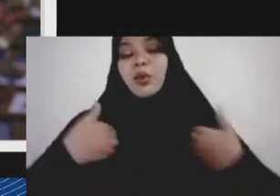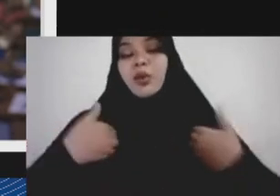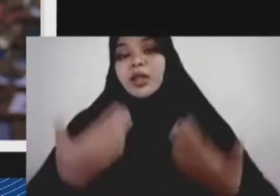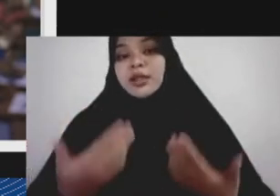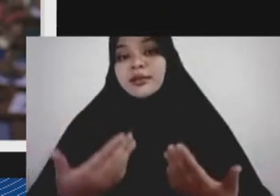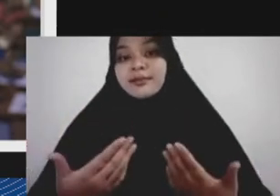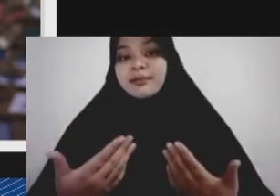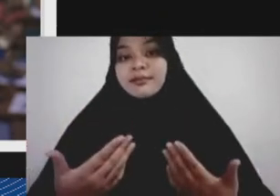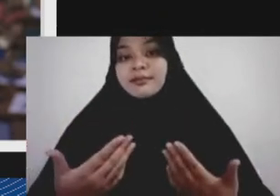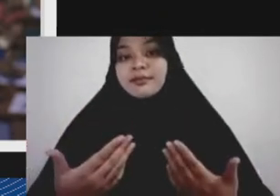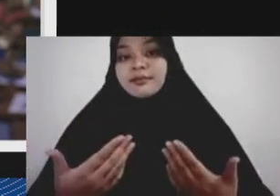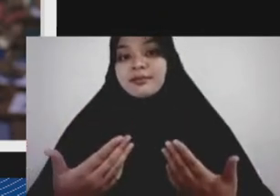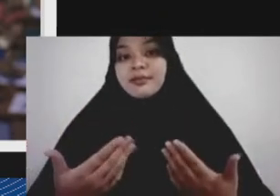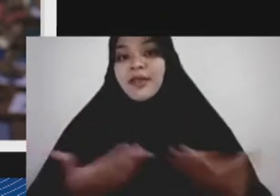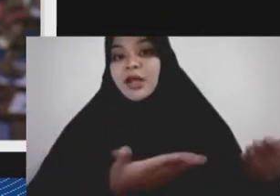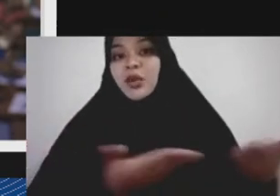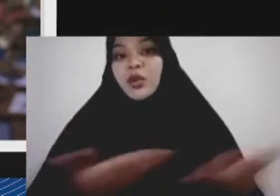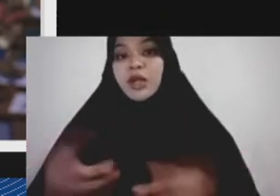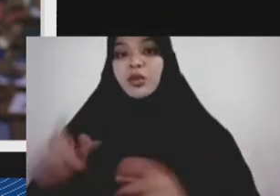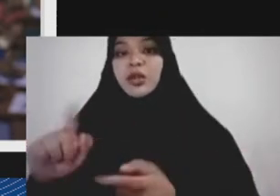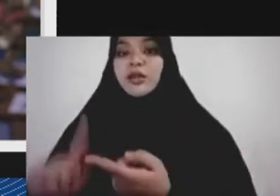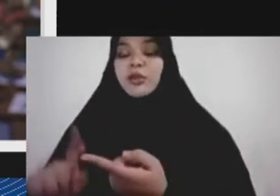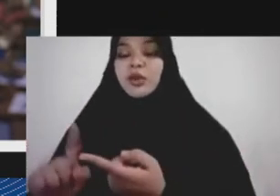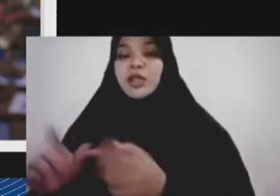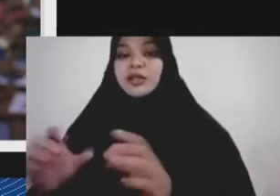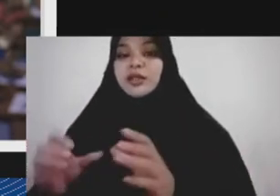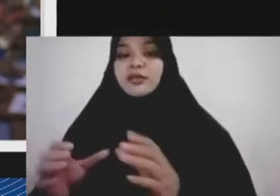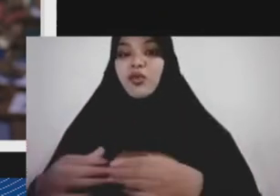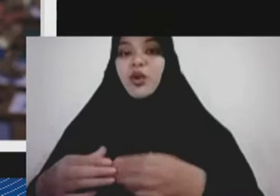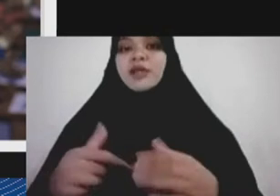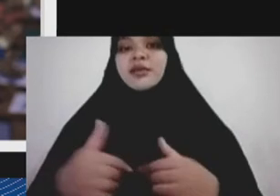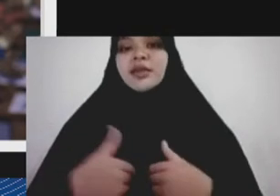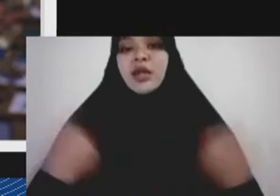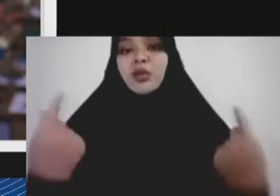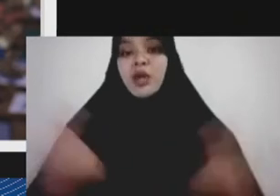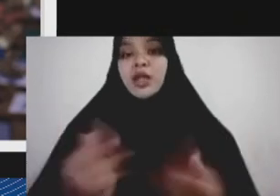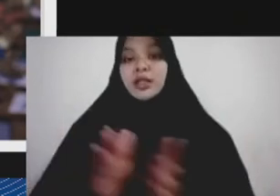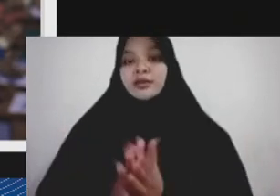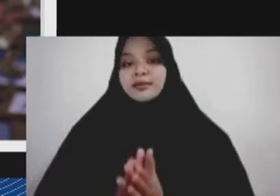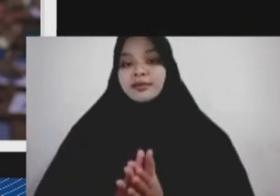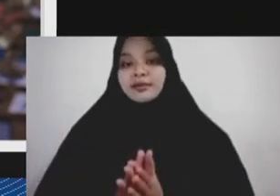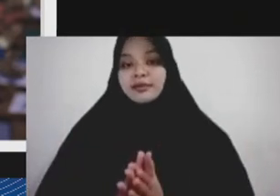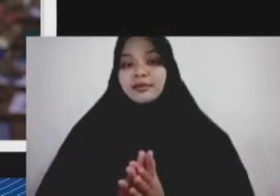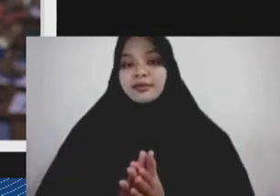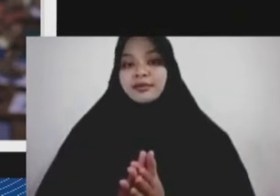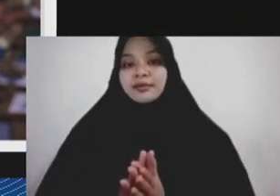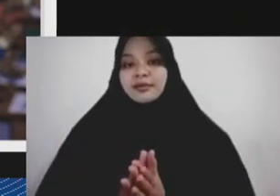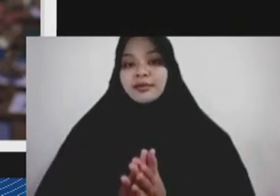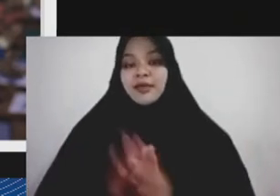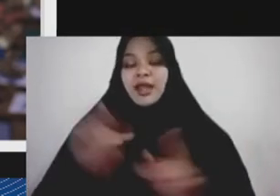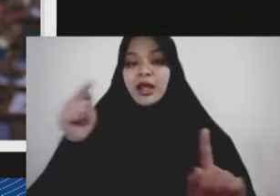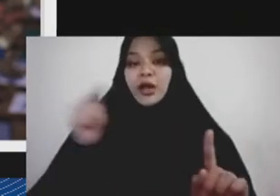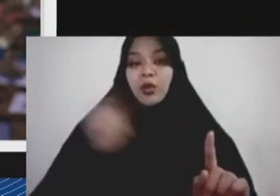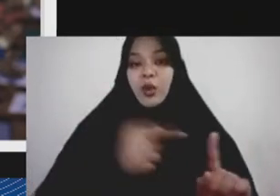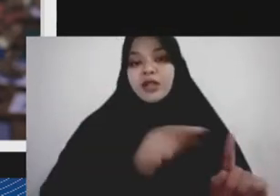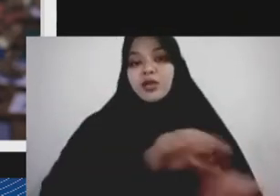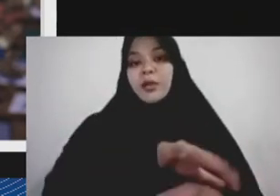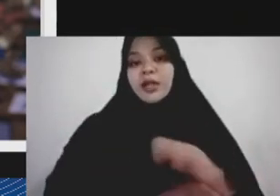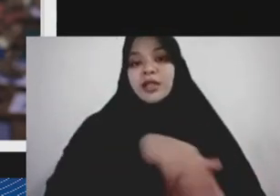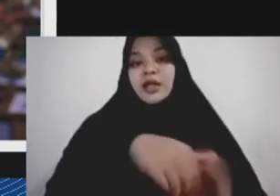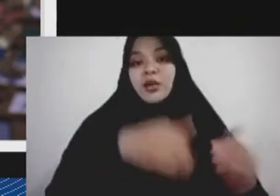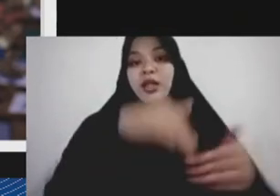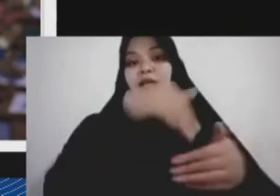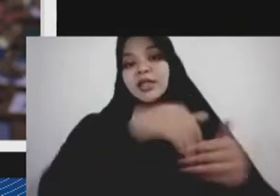variety of different sectors and forms, so that we can continue to address and end gender-based